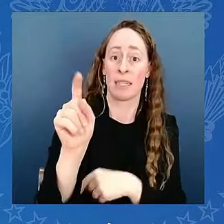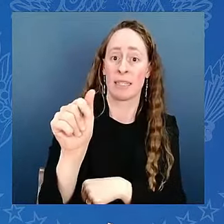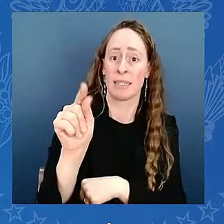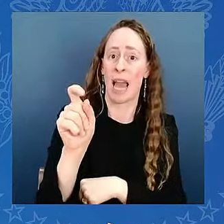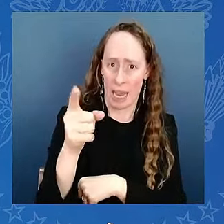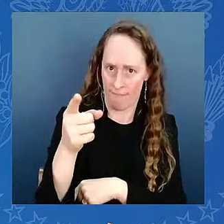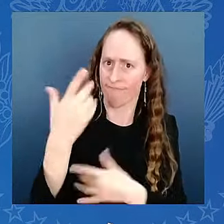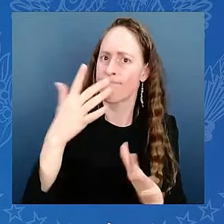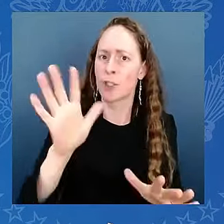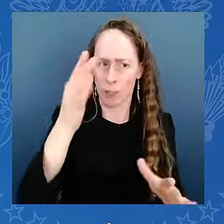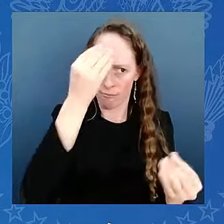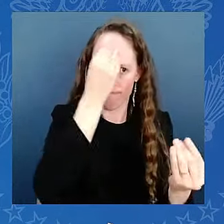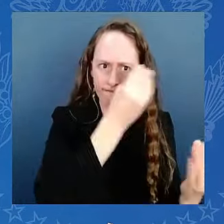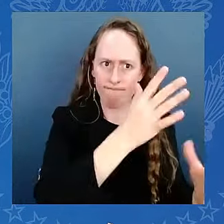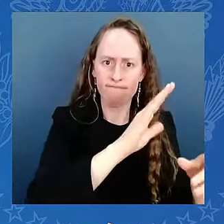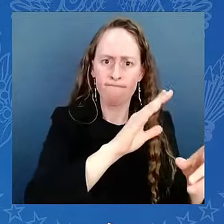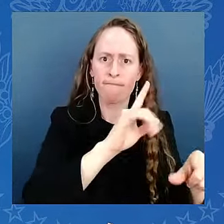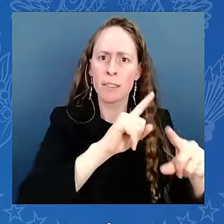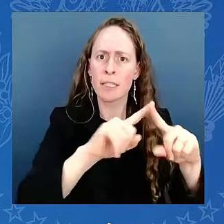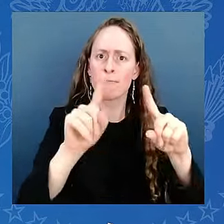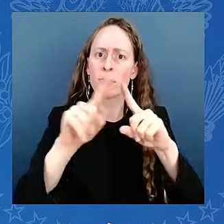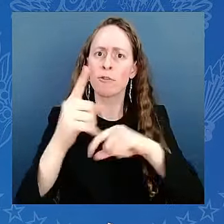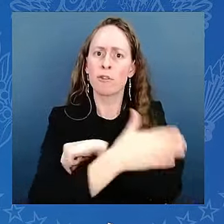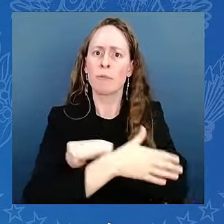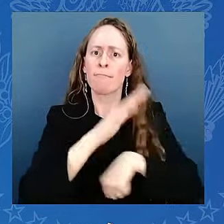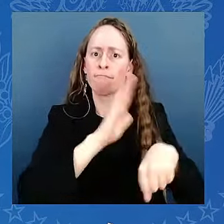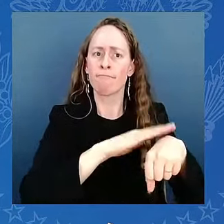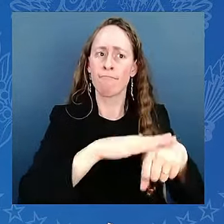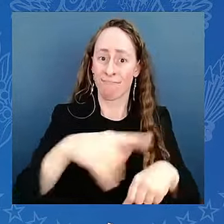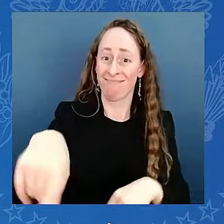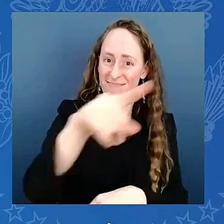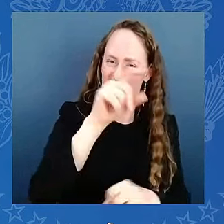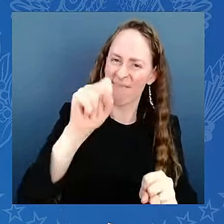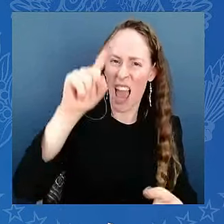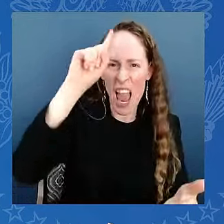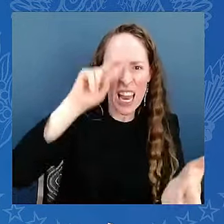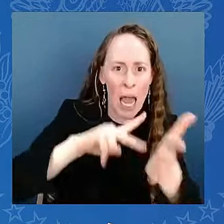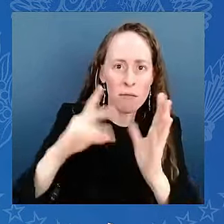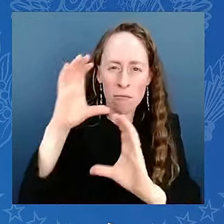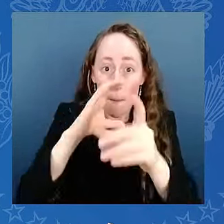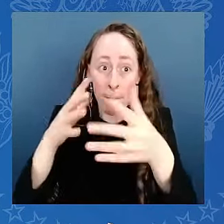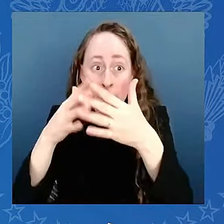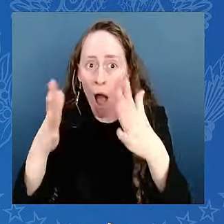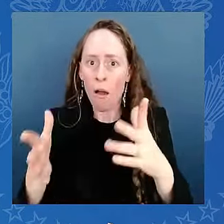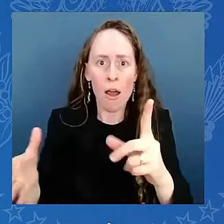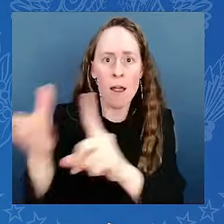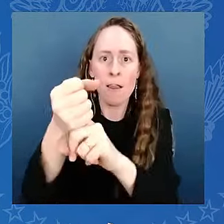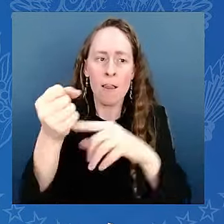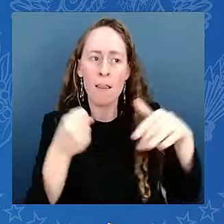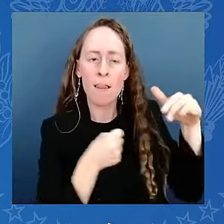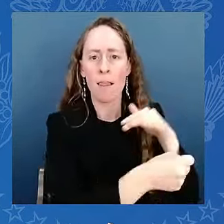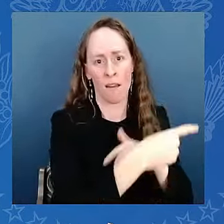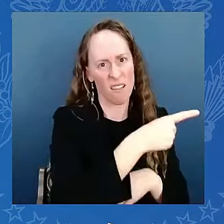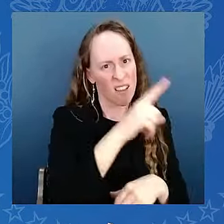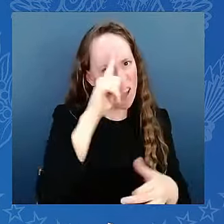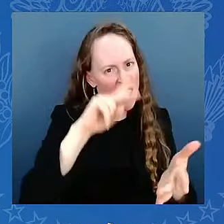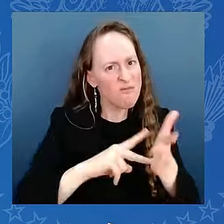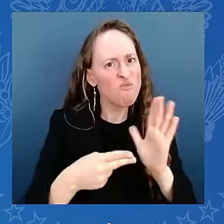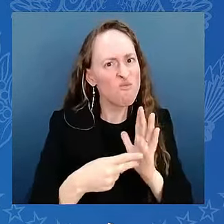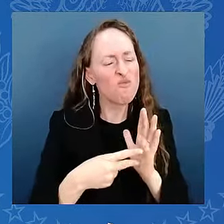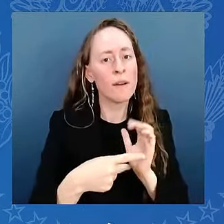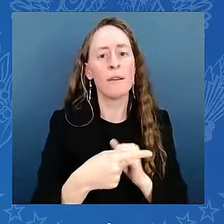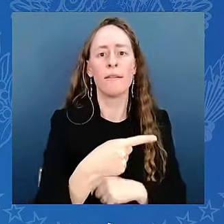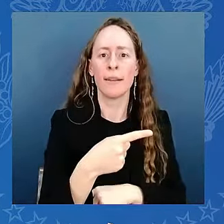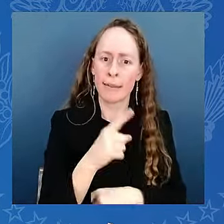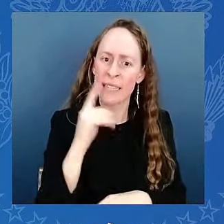Deals like this one come with tough calls, and there are never any guarantees. But there's nothing that matters more to me